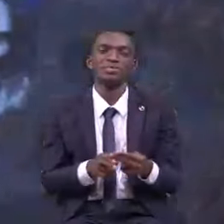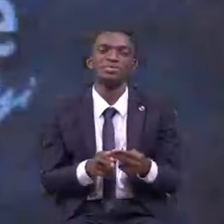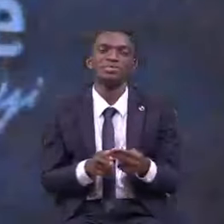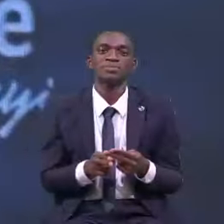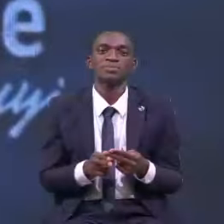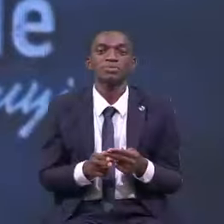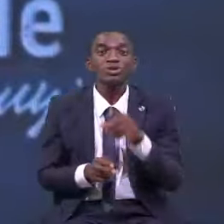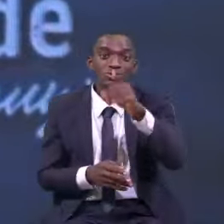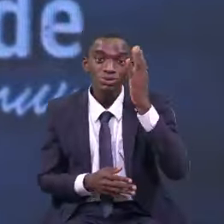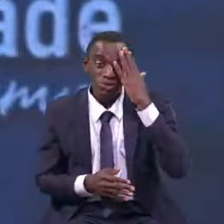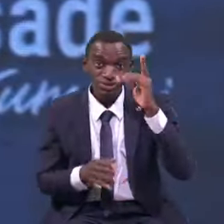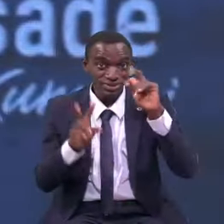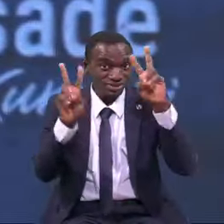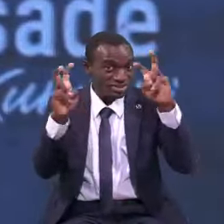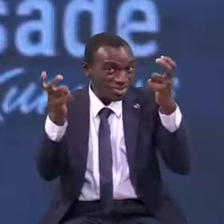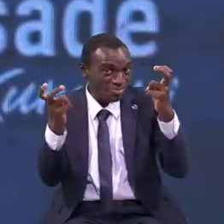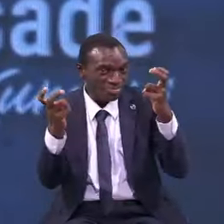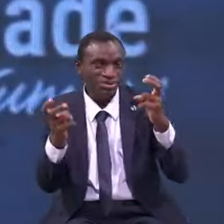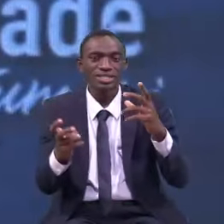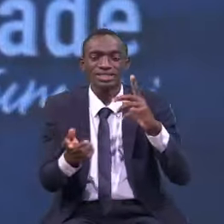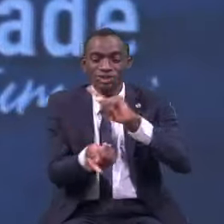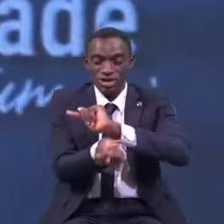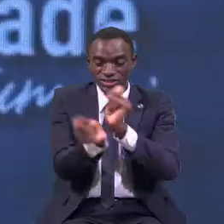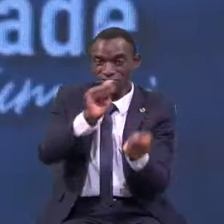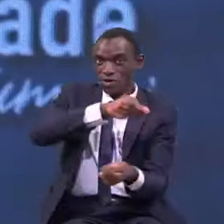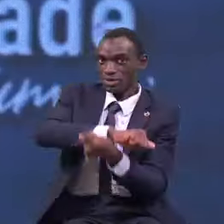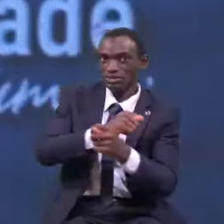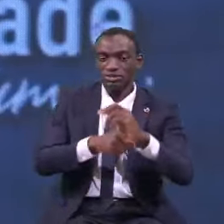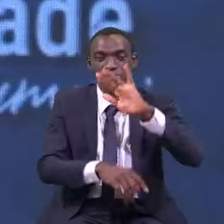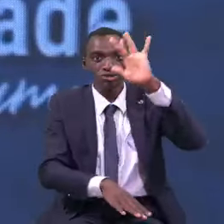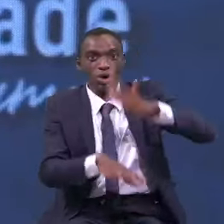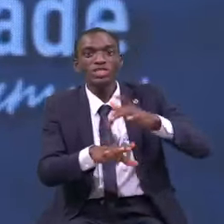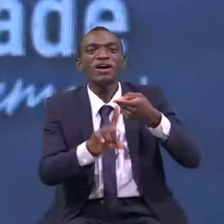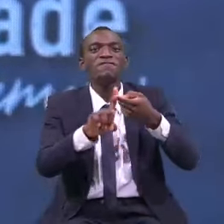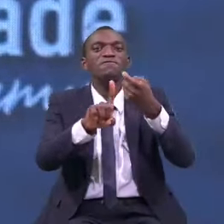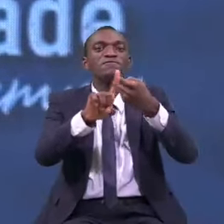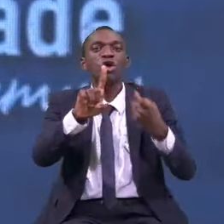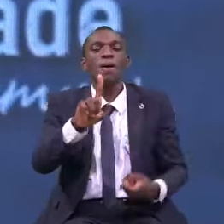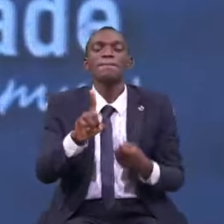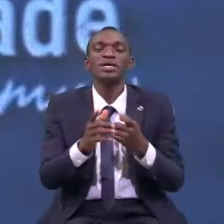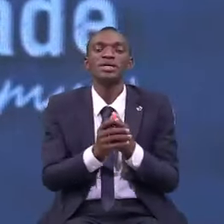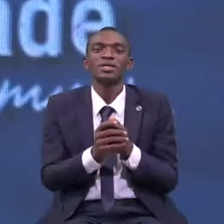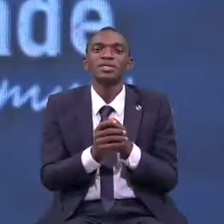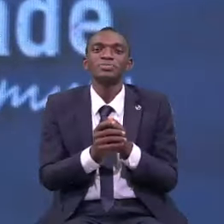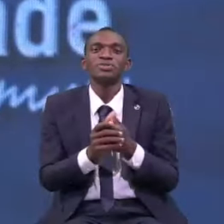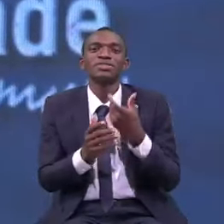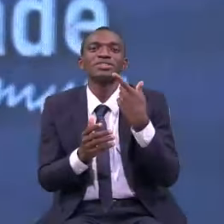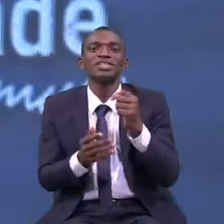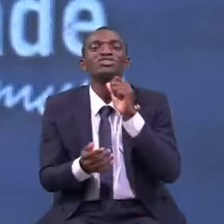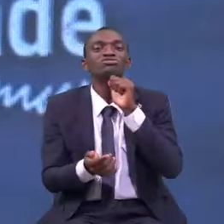You know, the theme is transforming touch from or by the